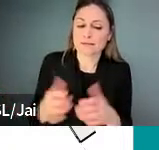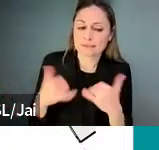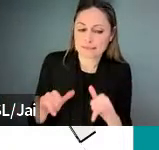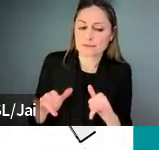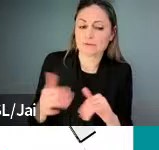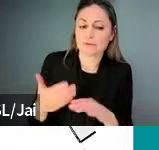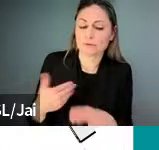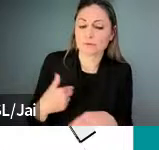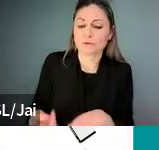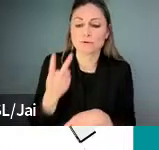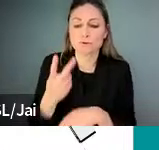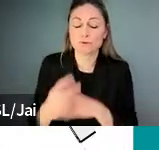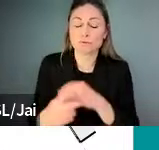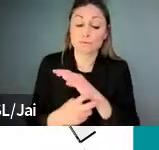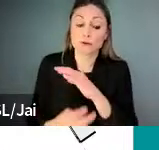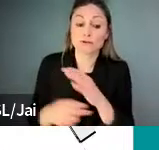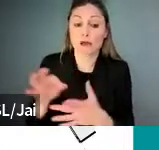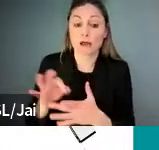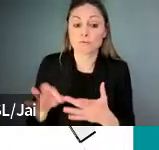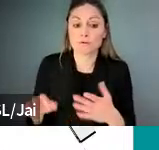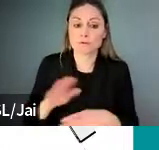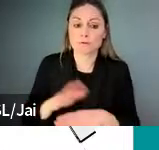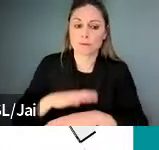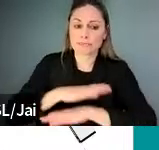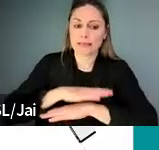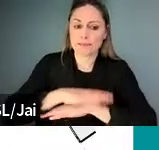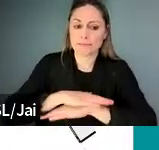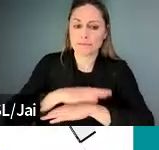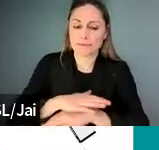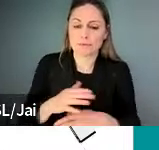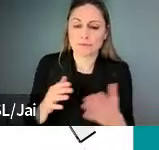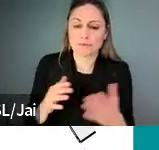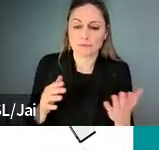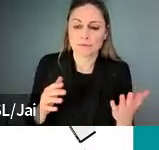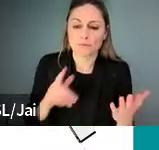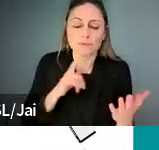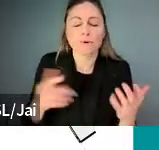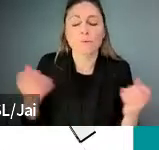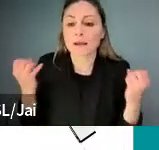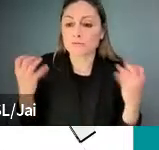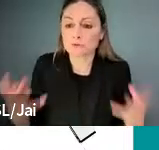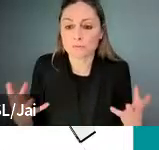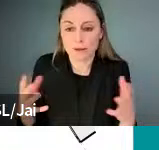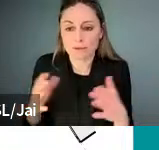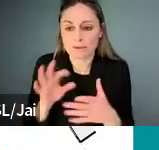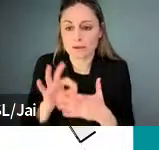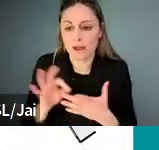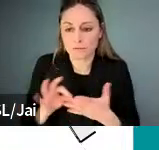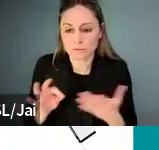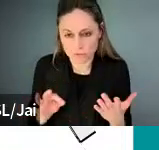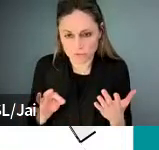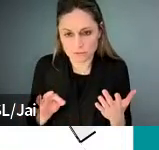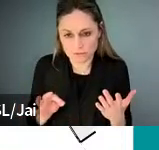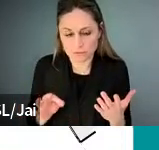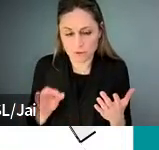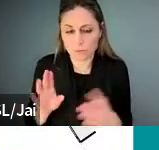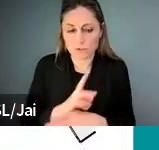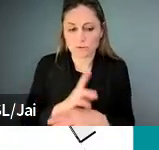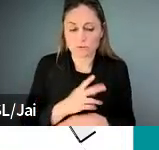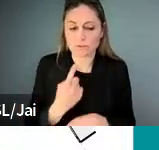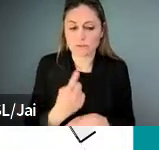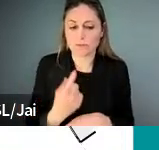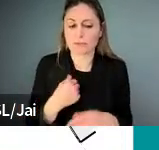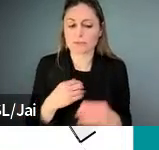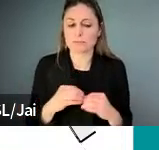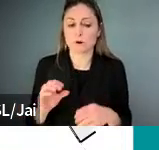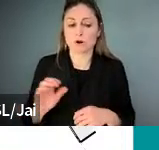bridge options on the table. So we want to make sure we're trying to not to have too many options to show everybody. So we're using the one that's a little bit more